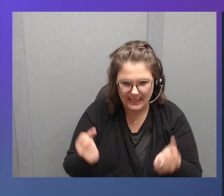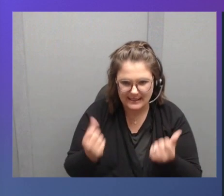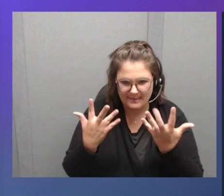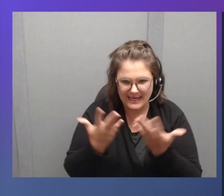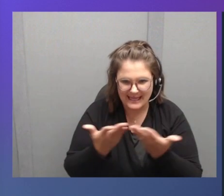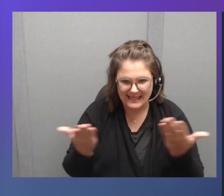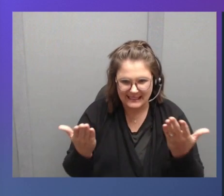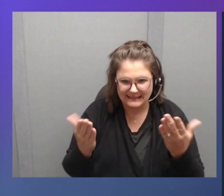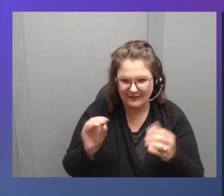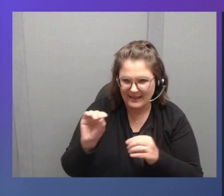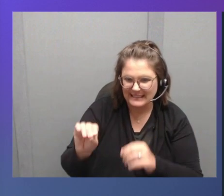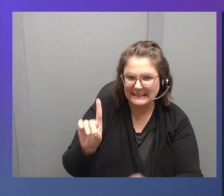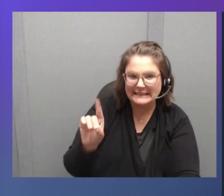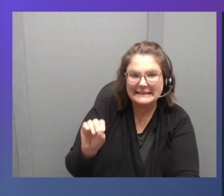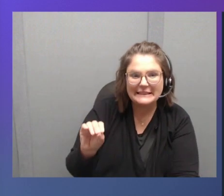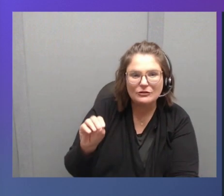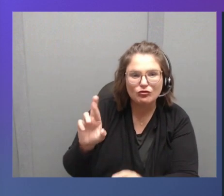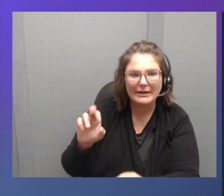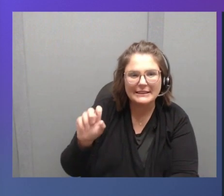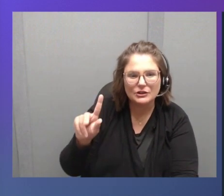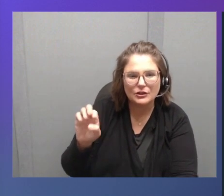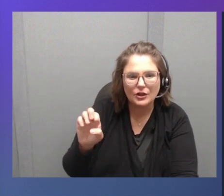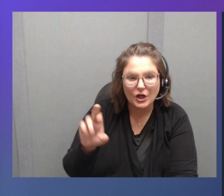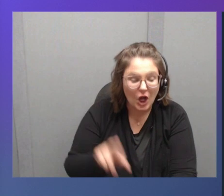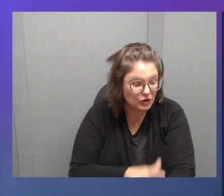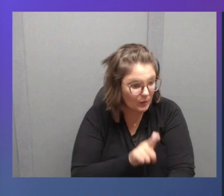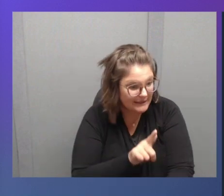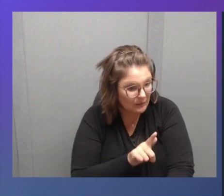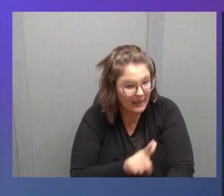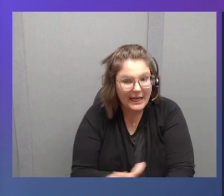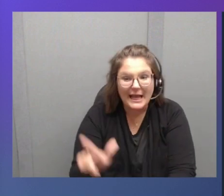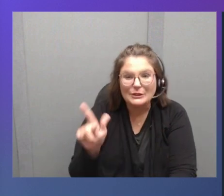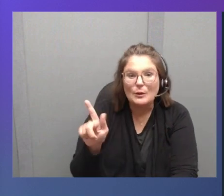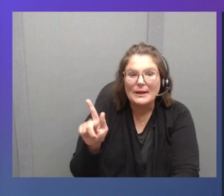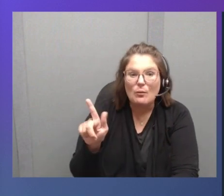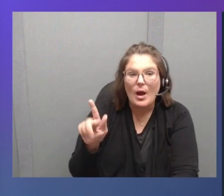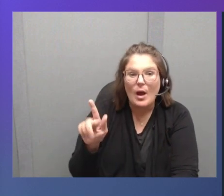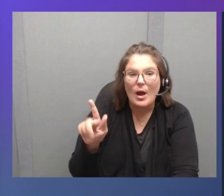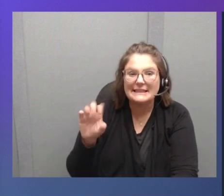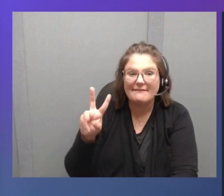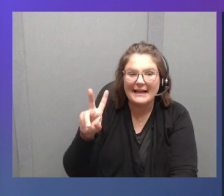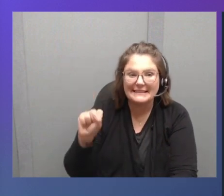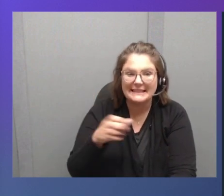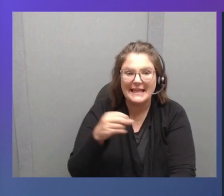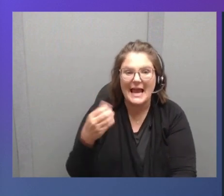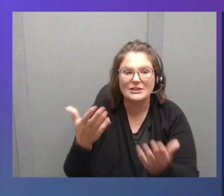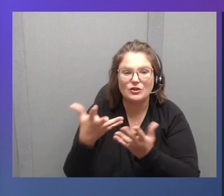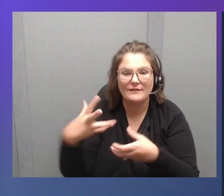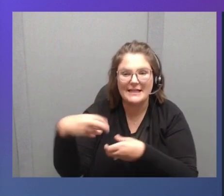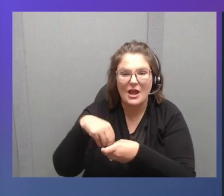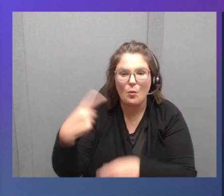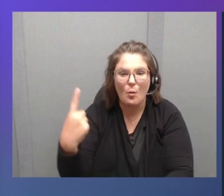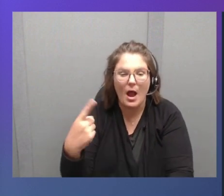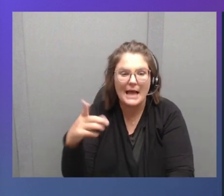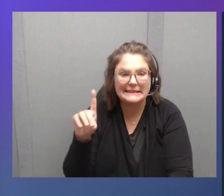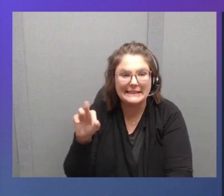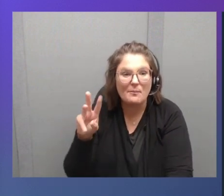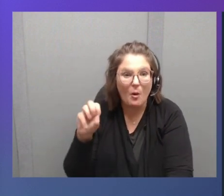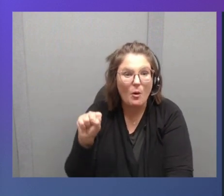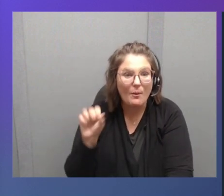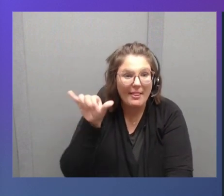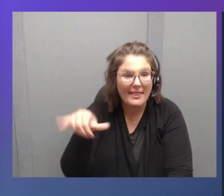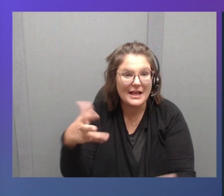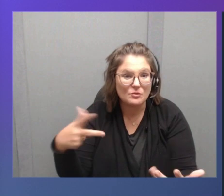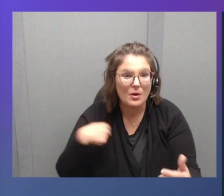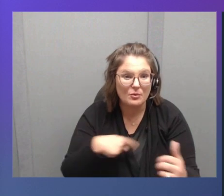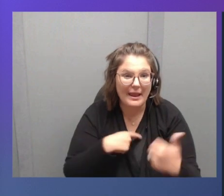Yeah. And so 21 21. Yes, 21 devices and services in one demo, and that's what we have right here in front of you.